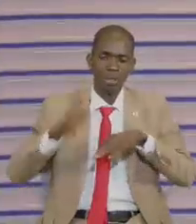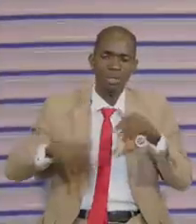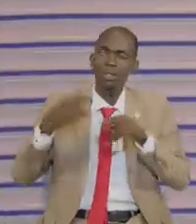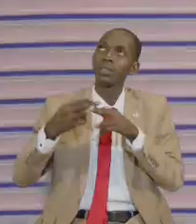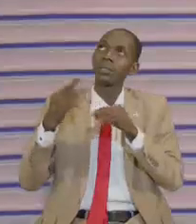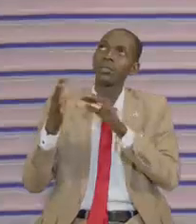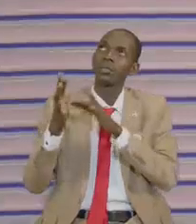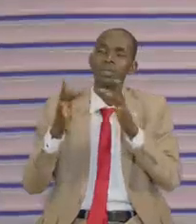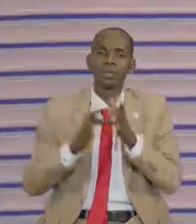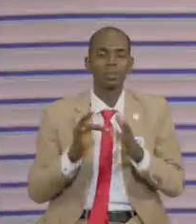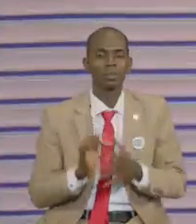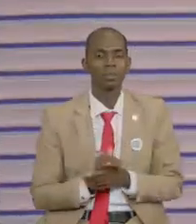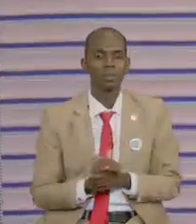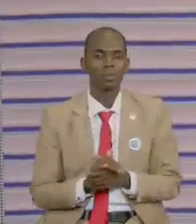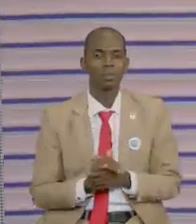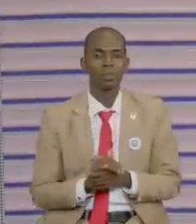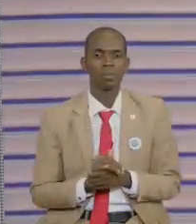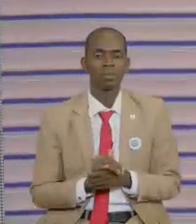Jesus.